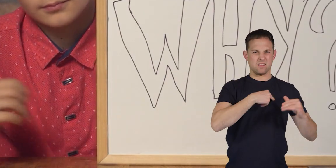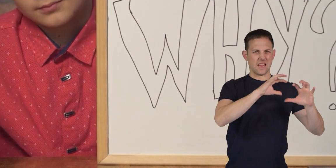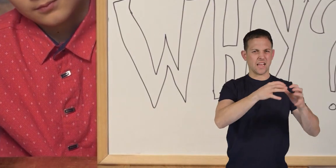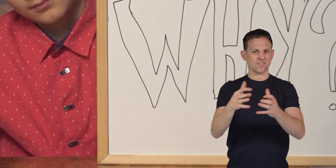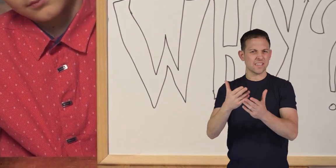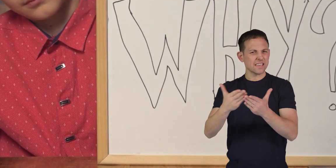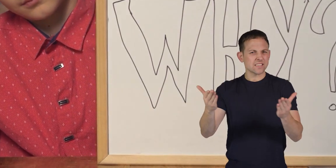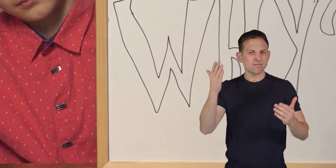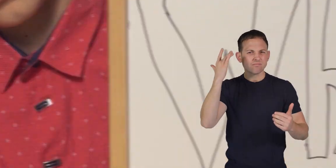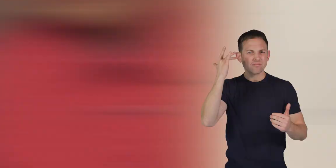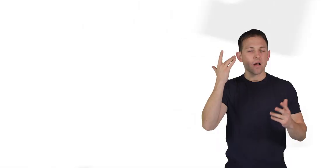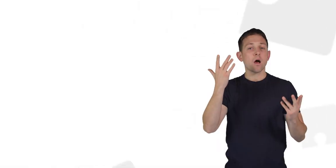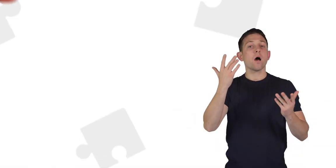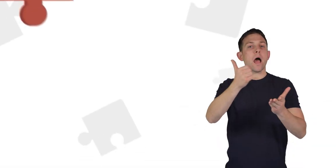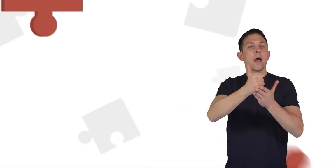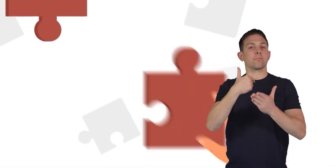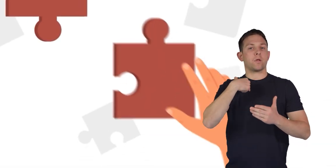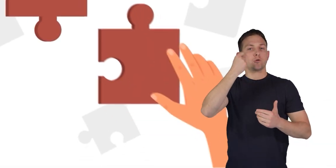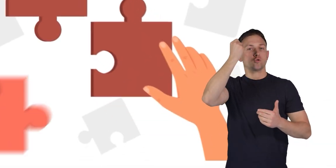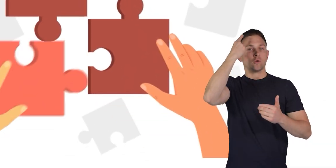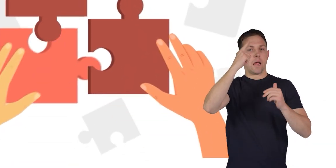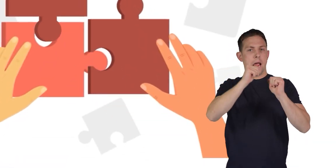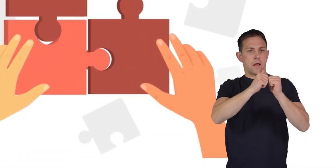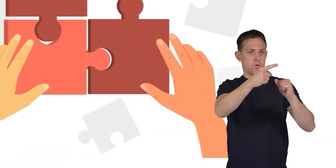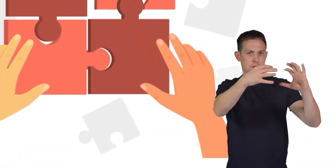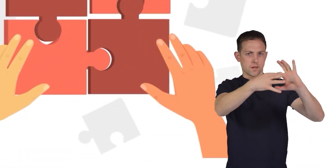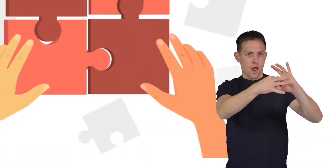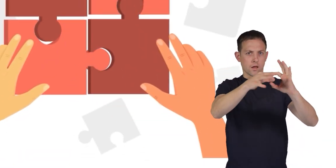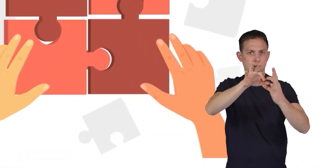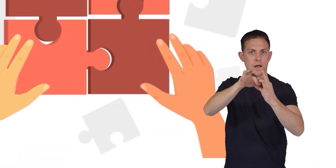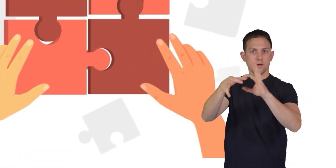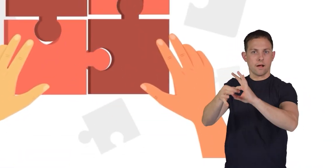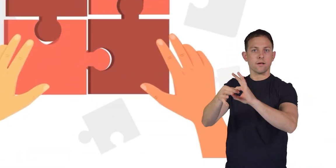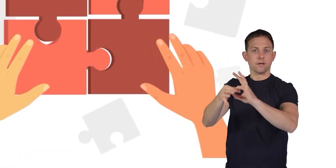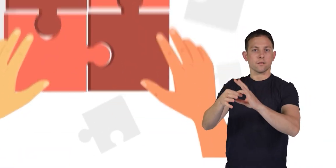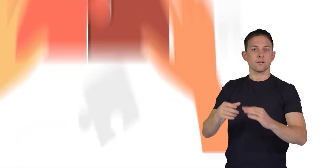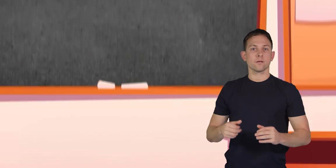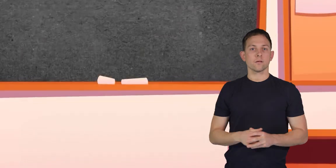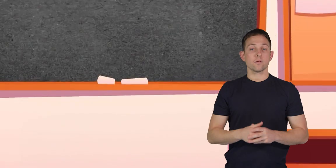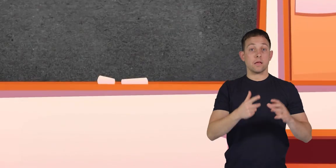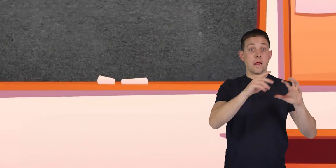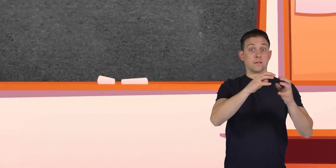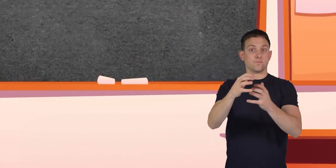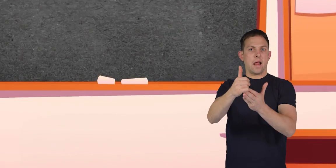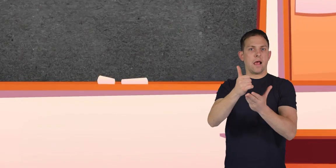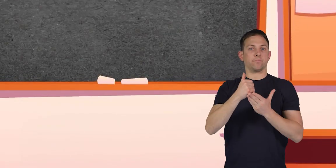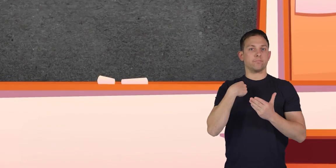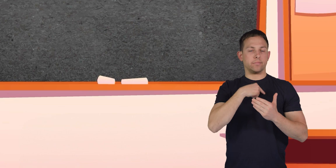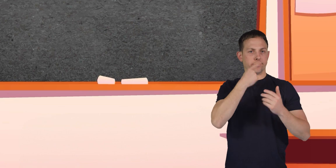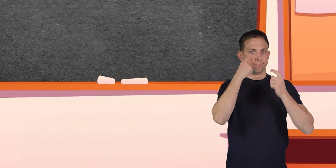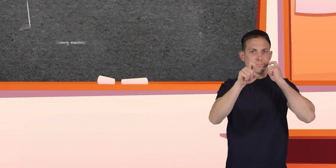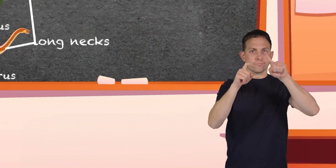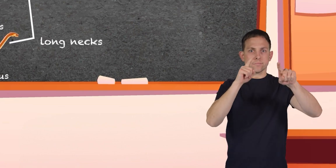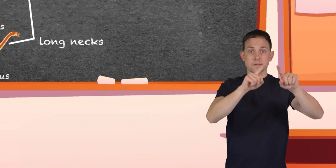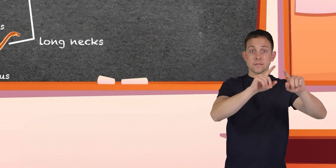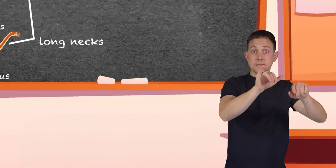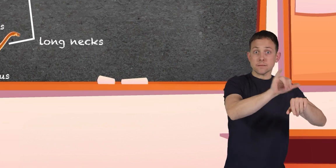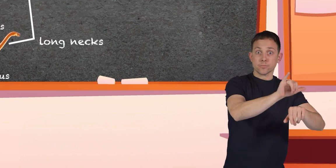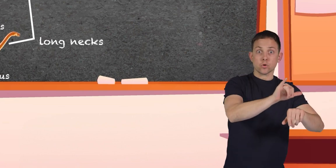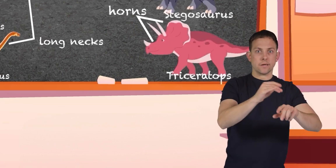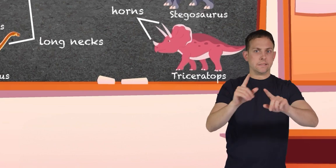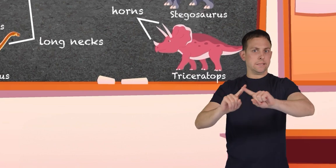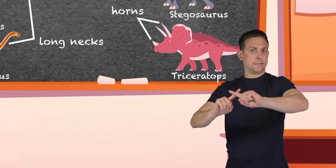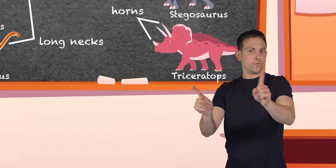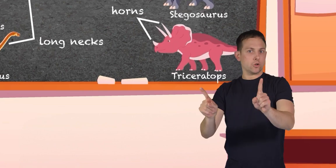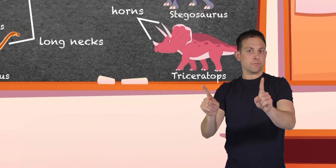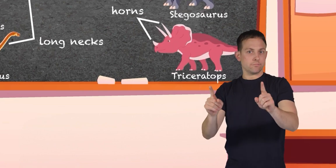we classify things? We do it to understand how they are connected. Classifying helps us spot similarities